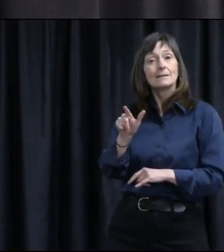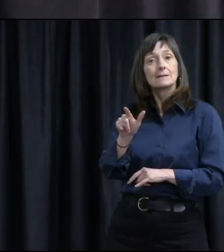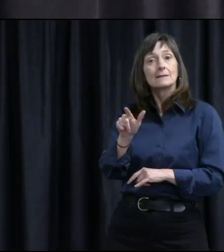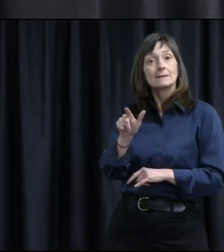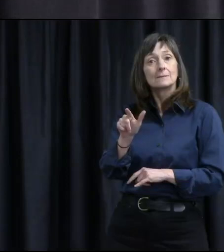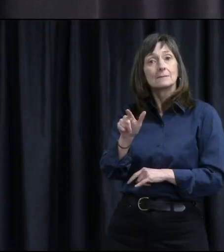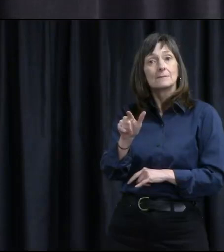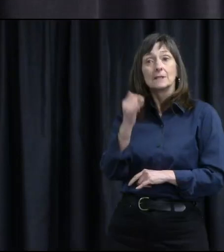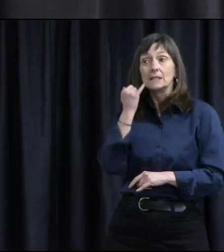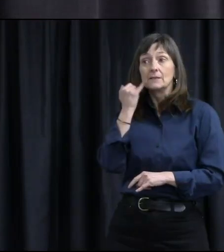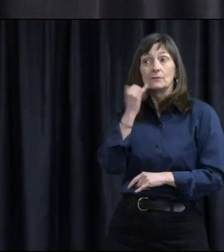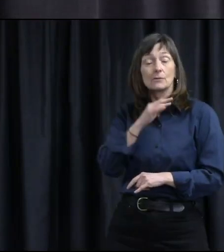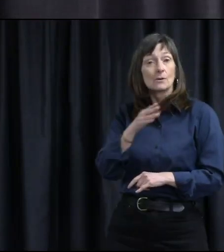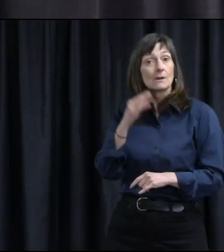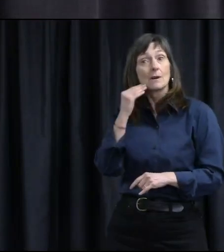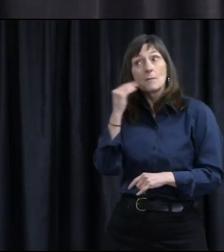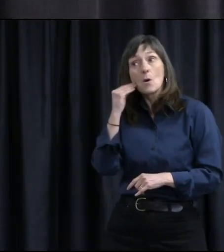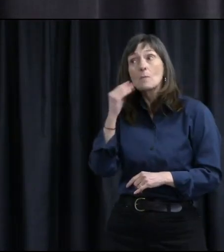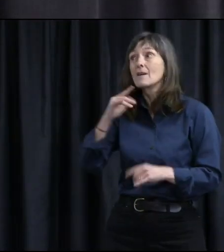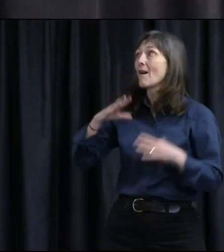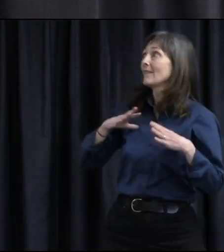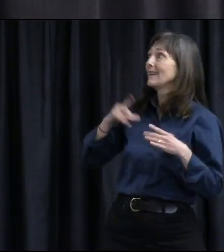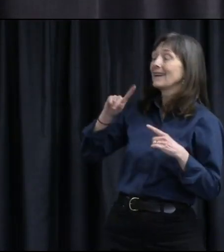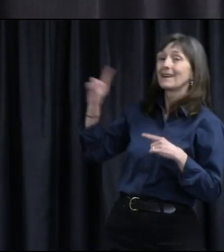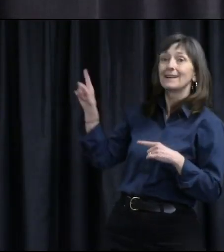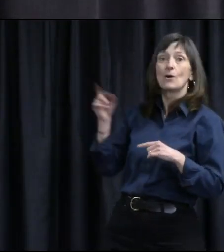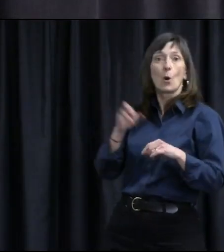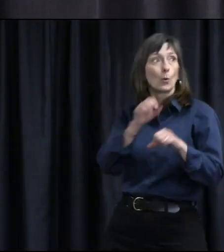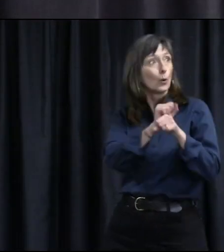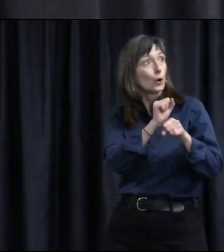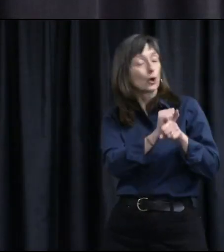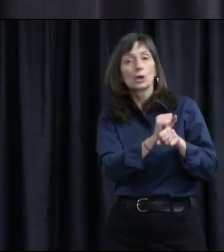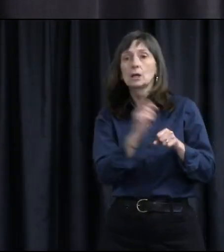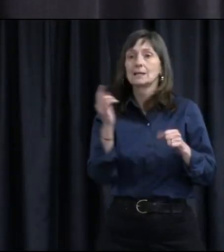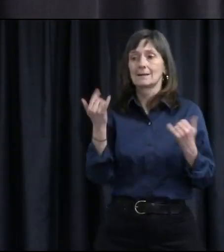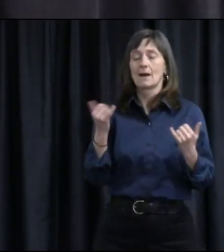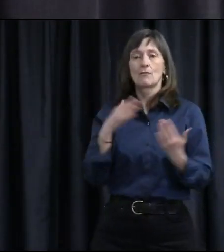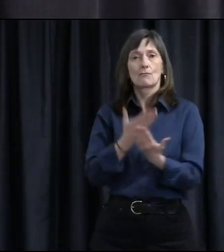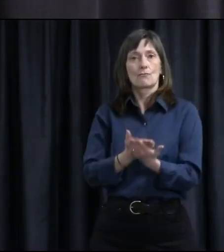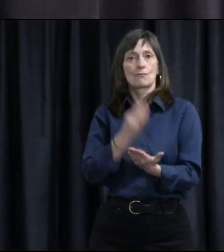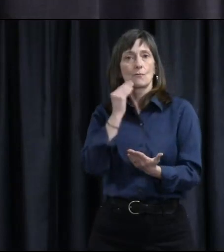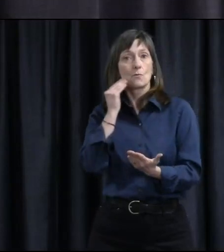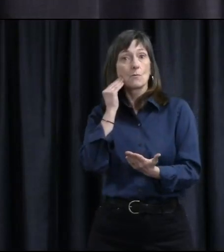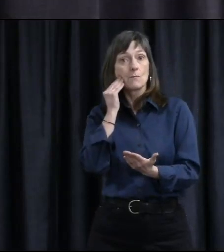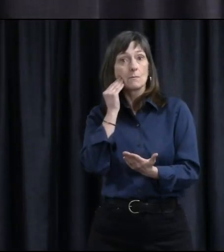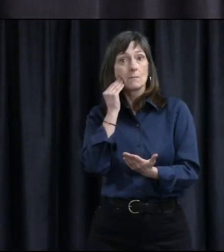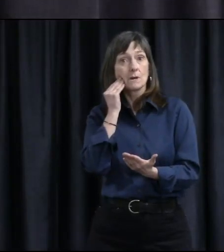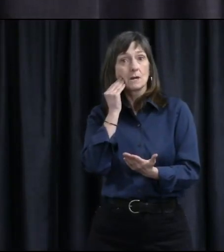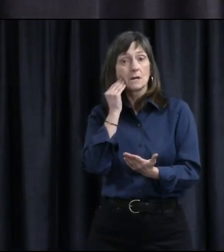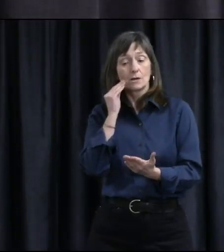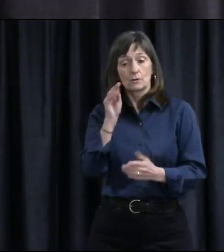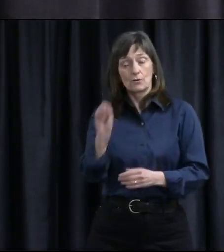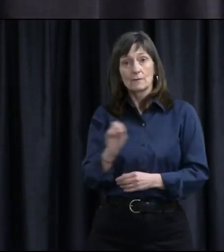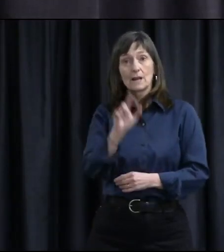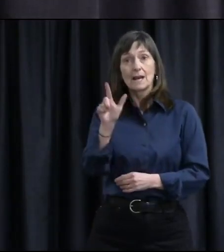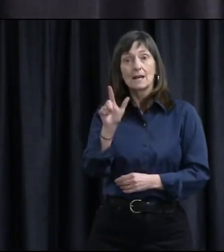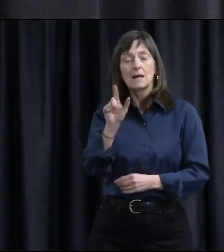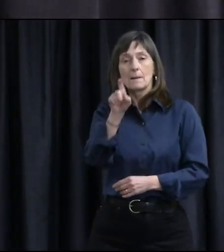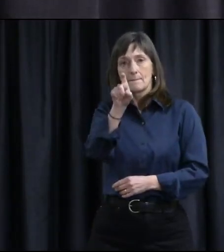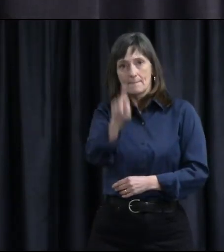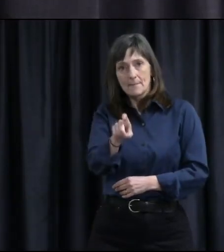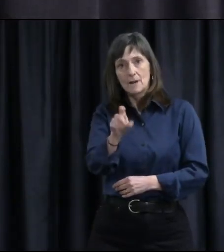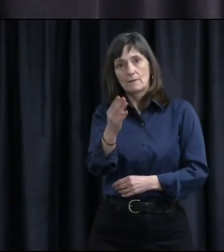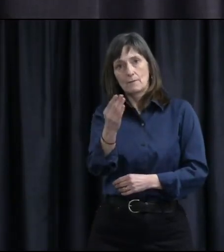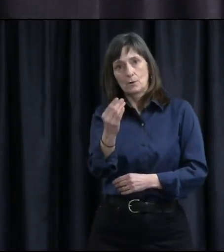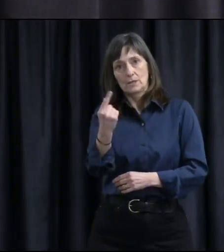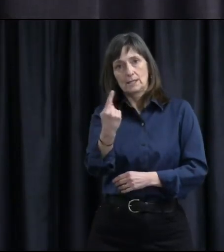those of you that are coming home on vacations or coming home from a workplace outside of Newfoundland and Labrador, a 14-day